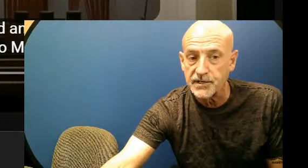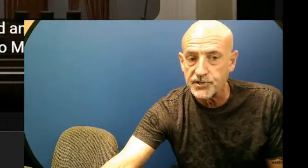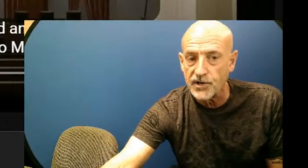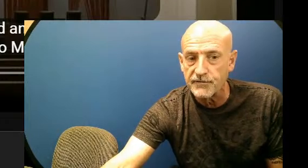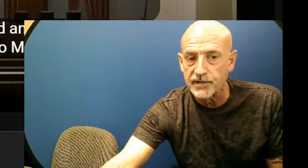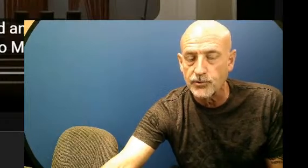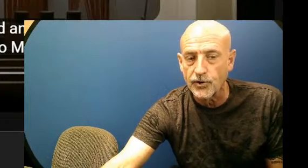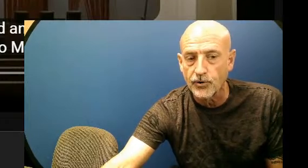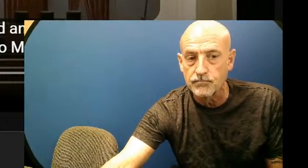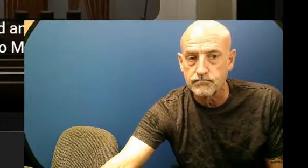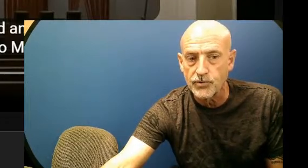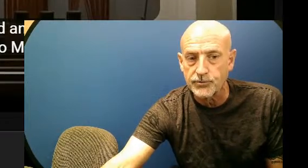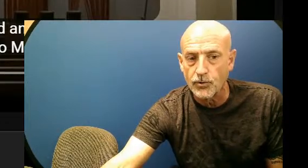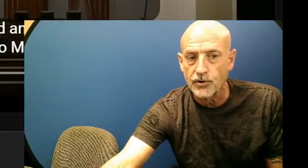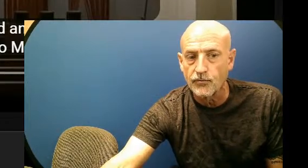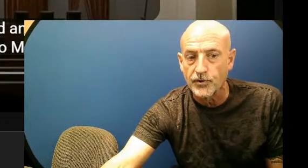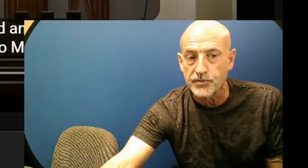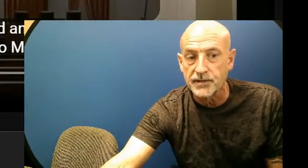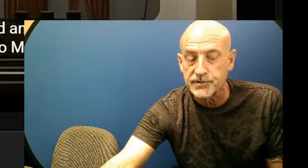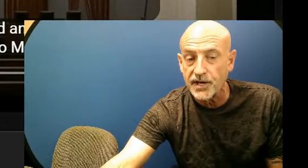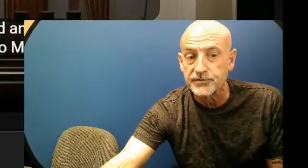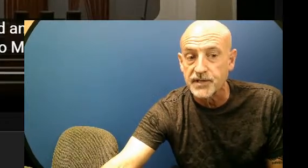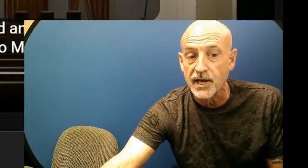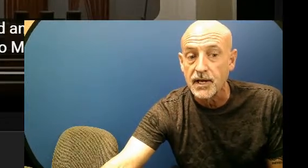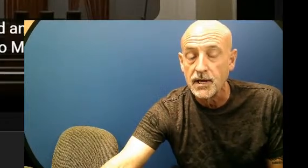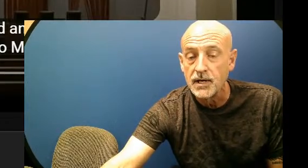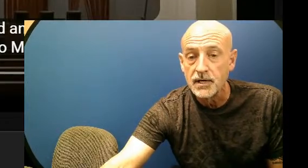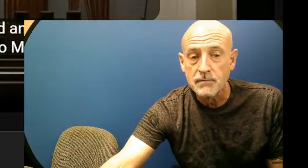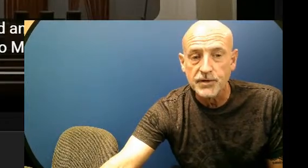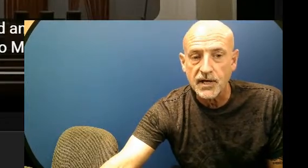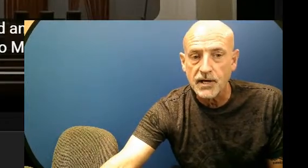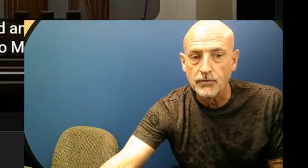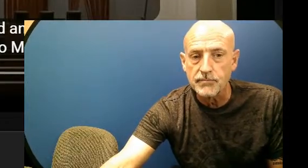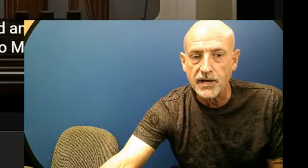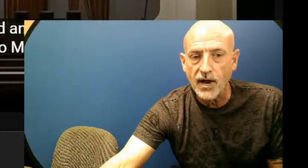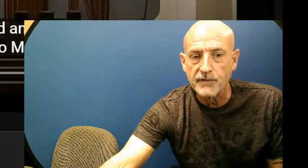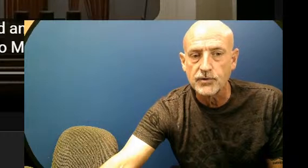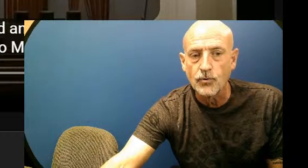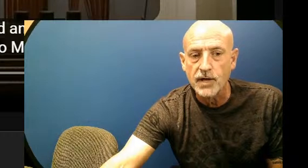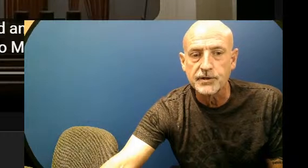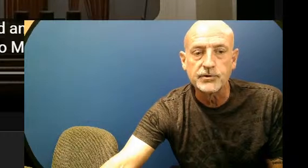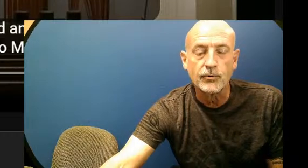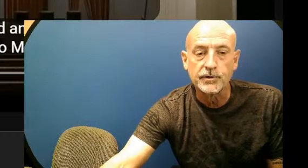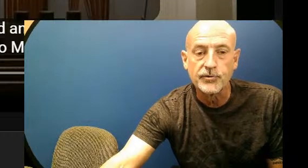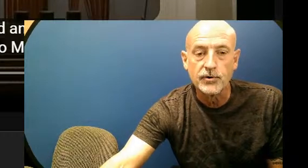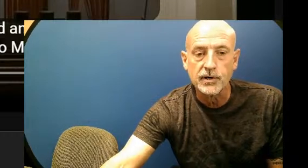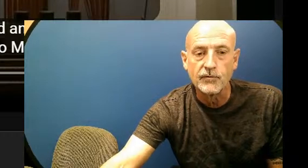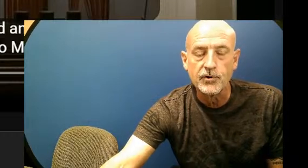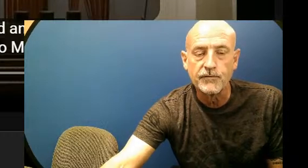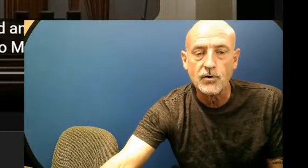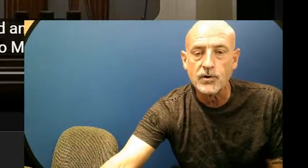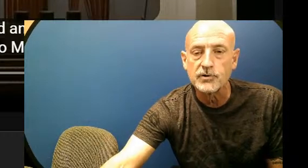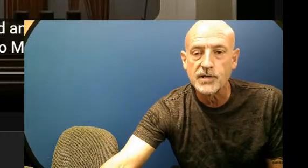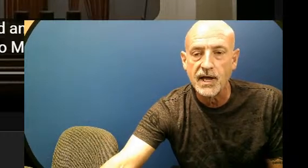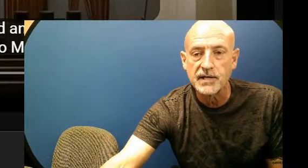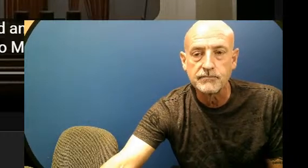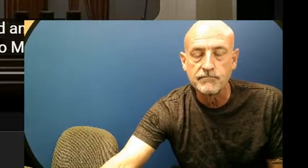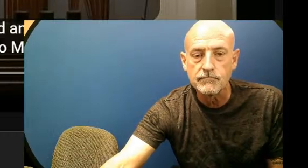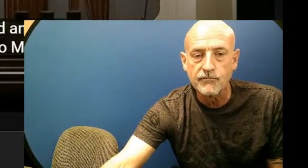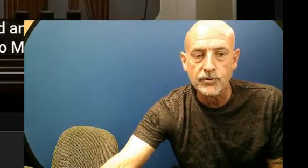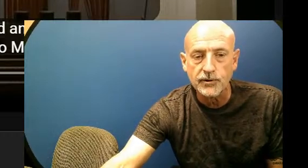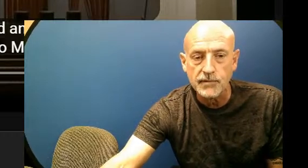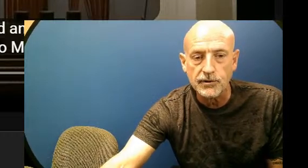Now, they can still have editorial authority over what they themselves say, but they don't have any editorial authority over your phone calls.